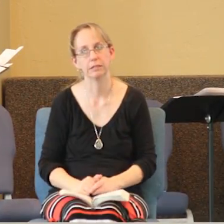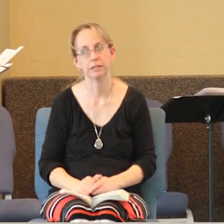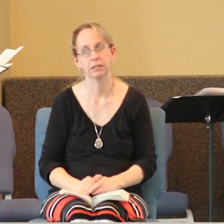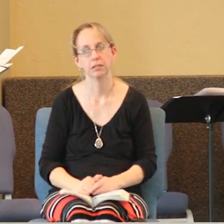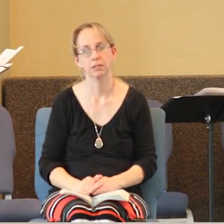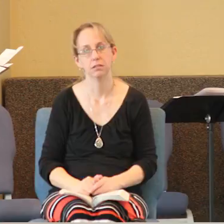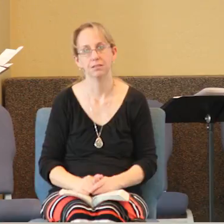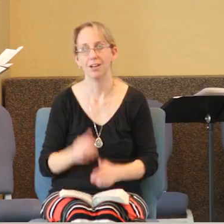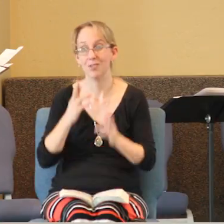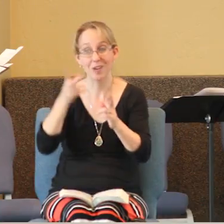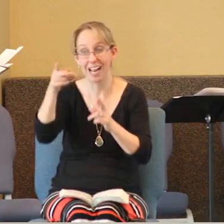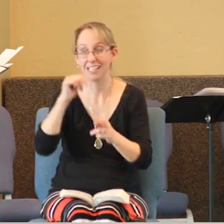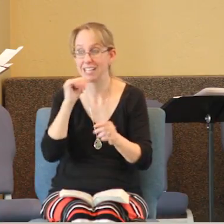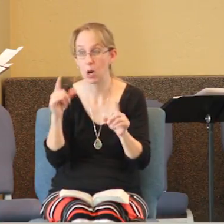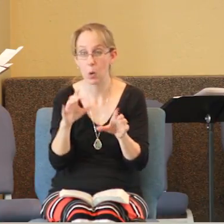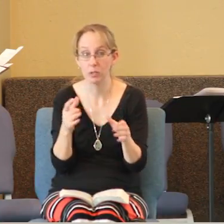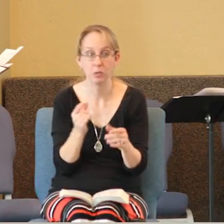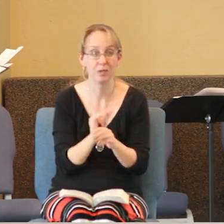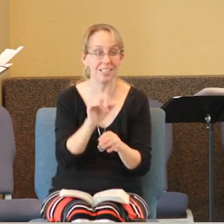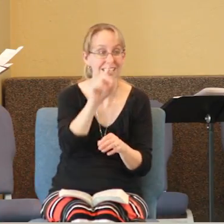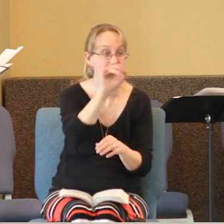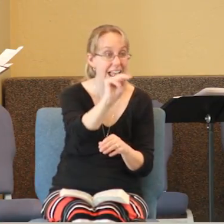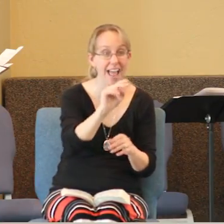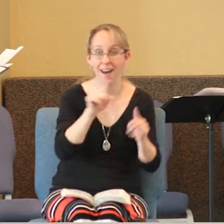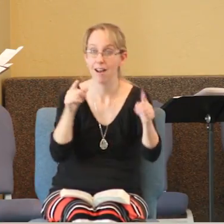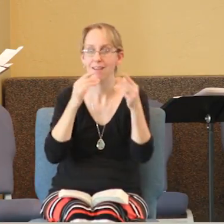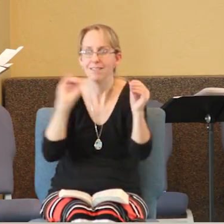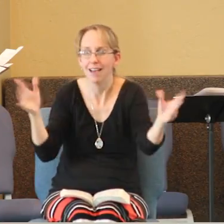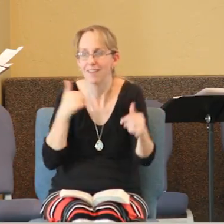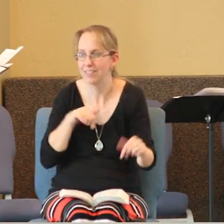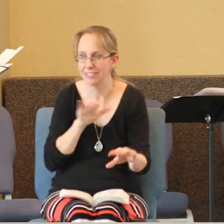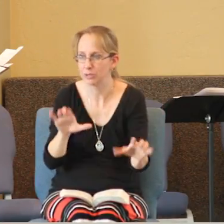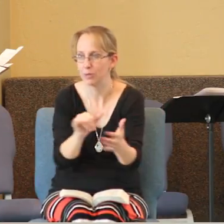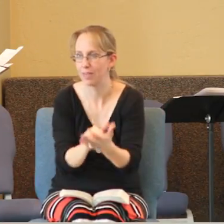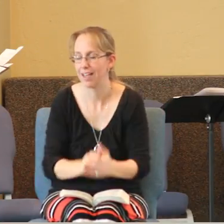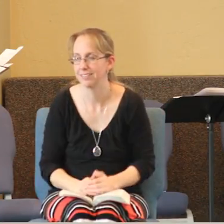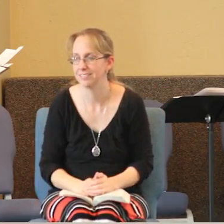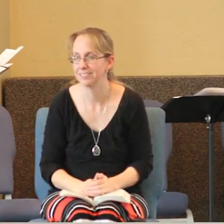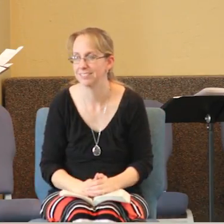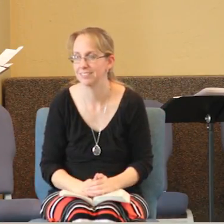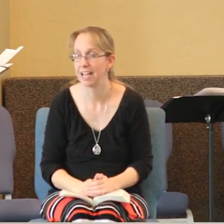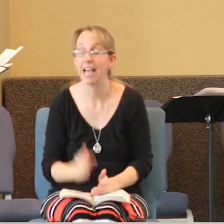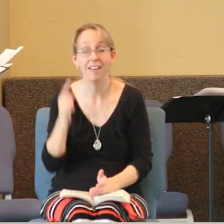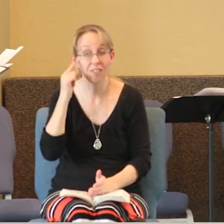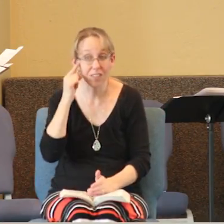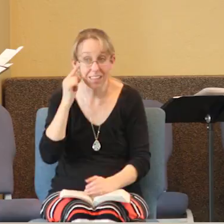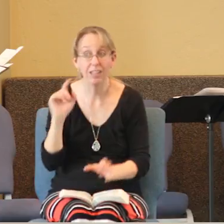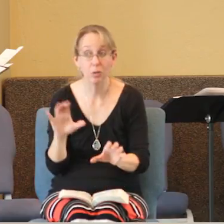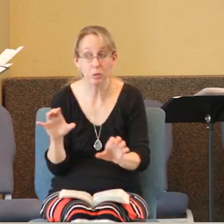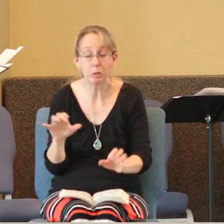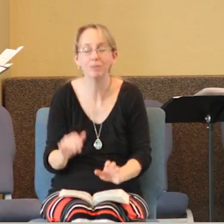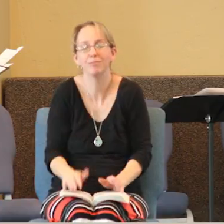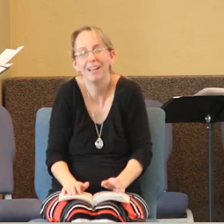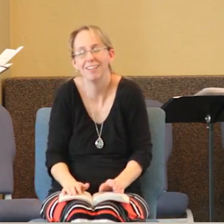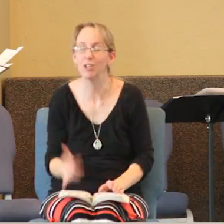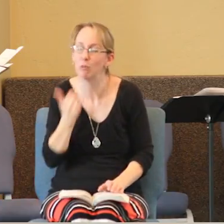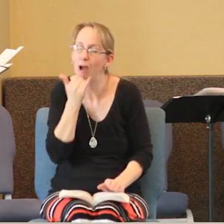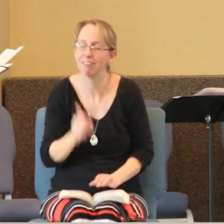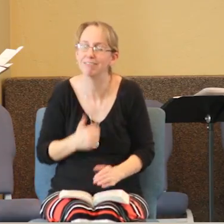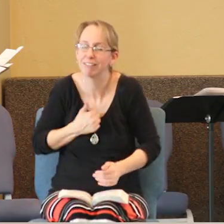Ryan doesn't always do that. Dan doesn't. None of us do that. And if you think you do, you're wrong.